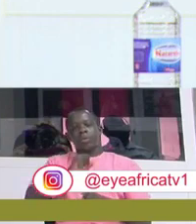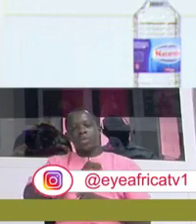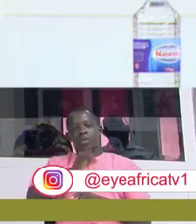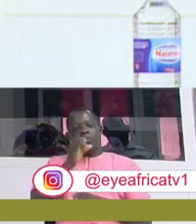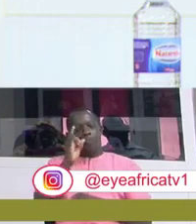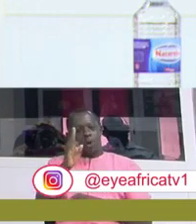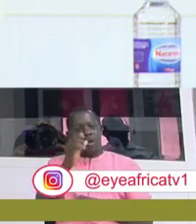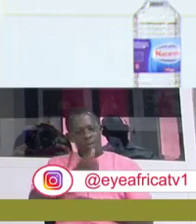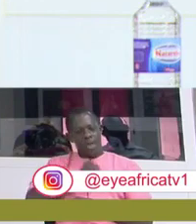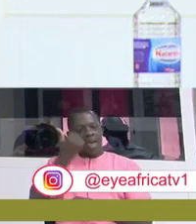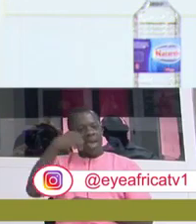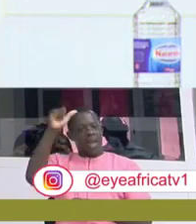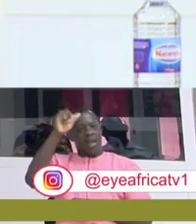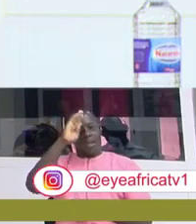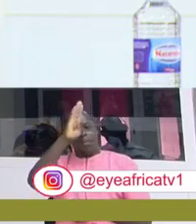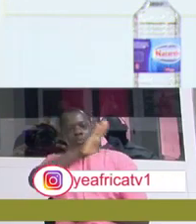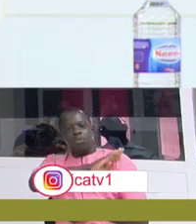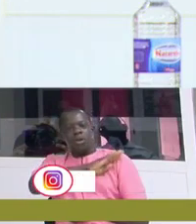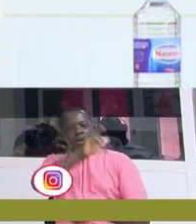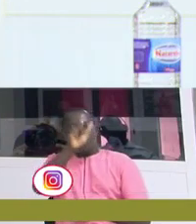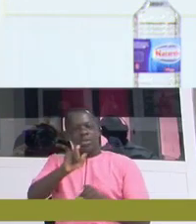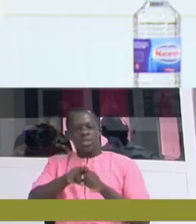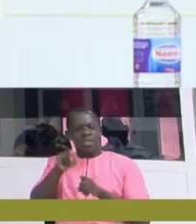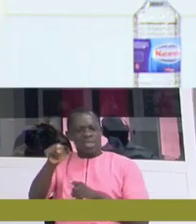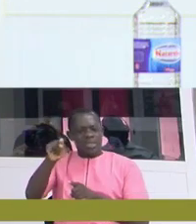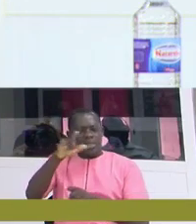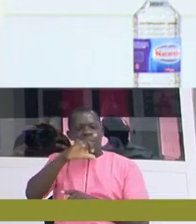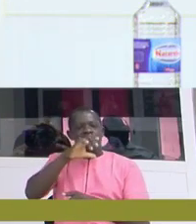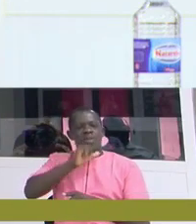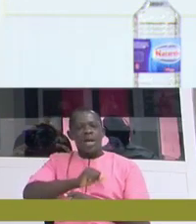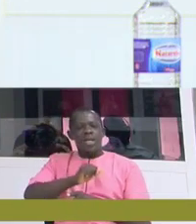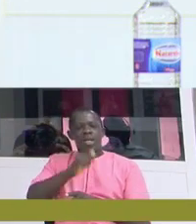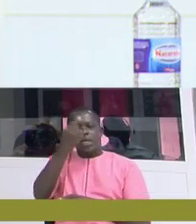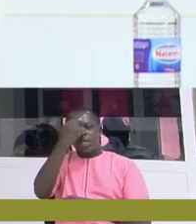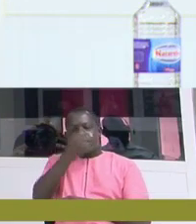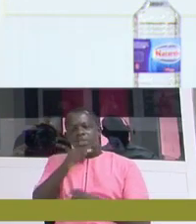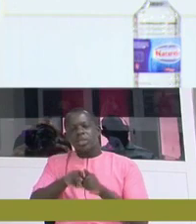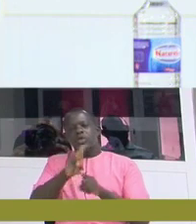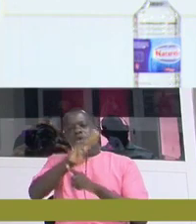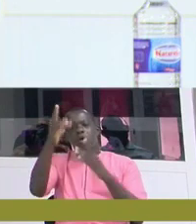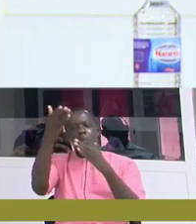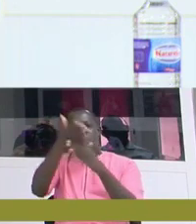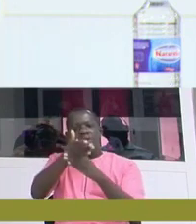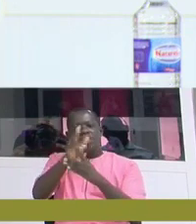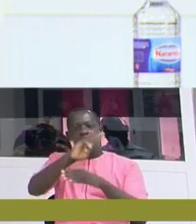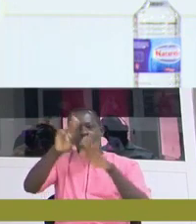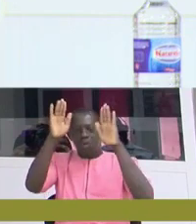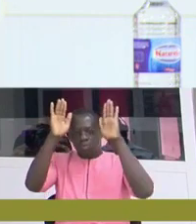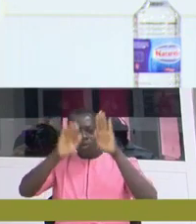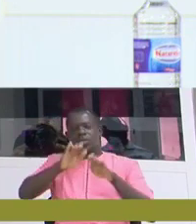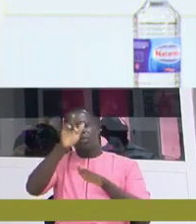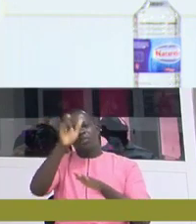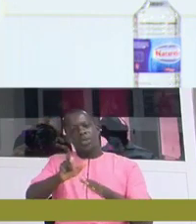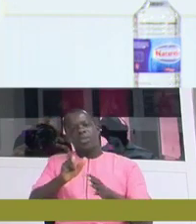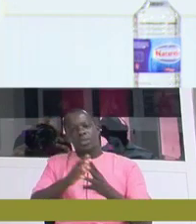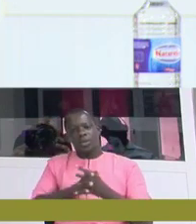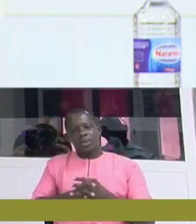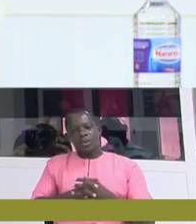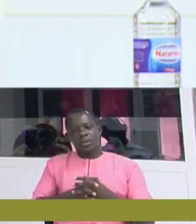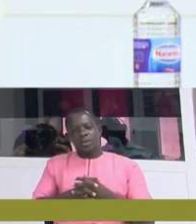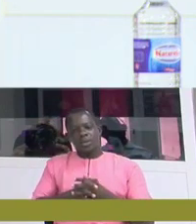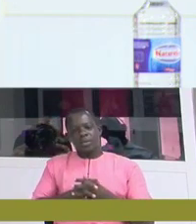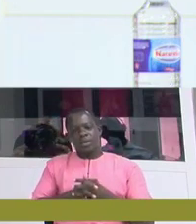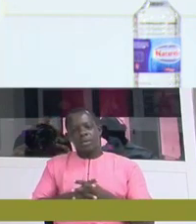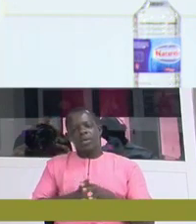said, but my elder, Musa, is he a non-believer or a Muslim? He asked